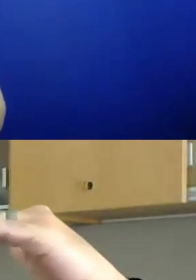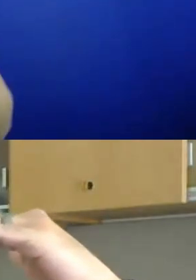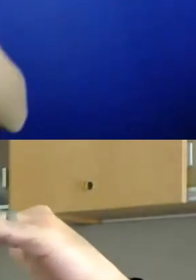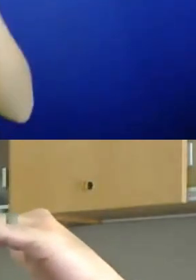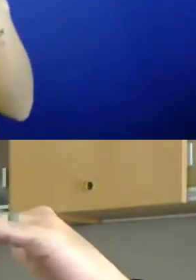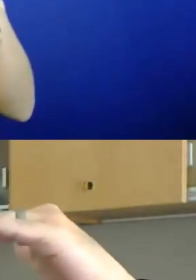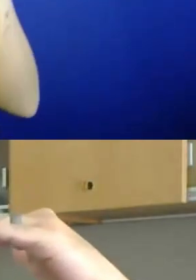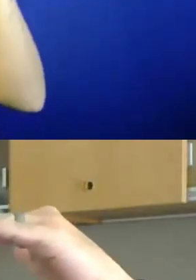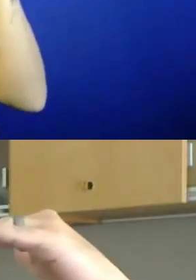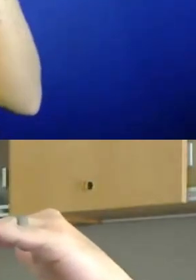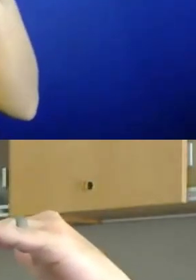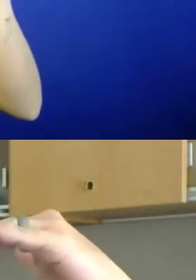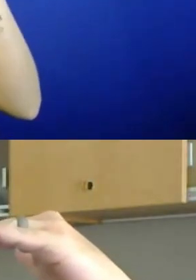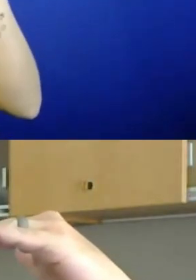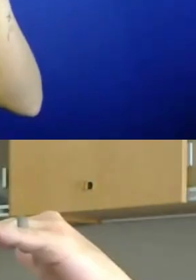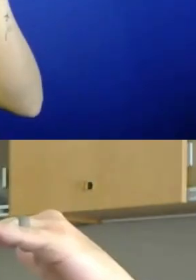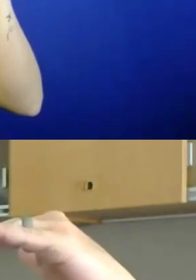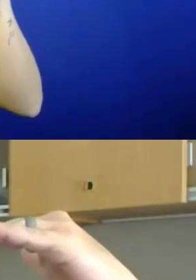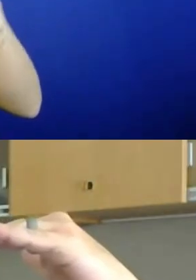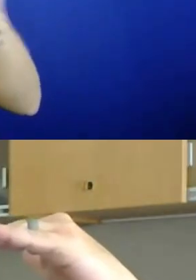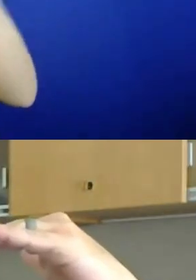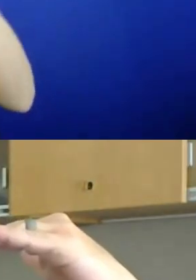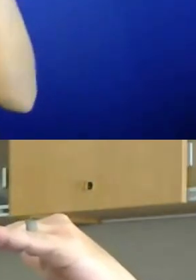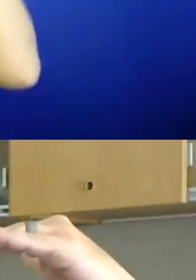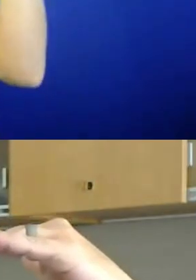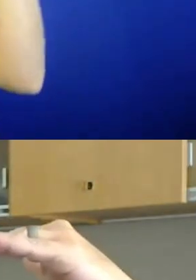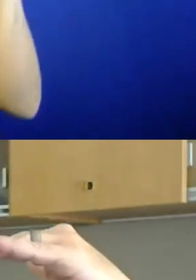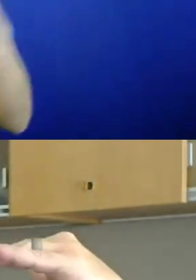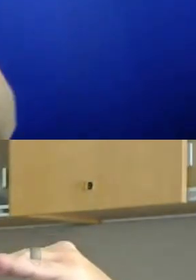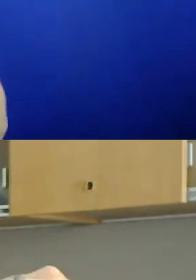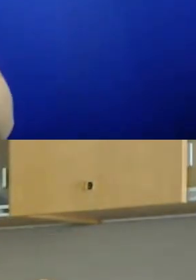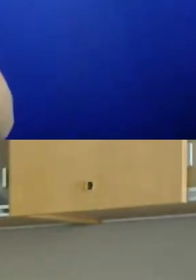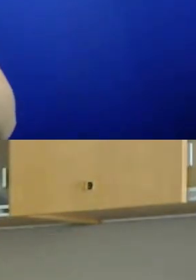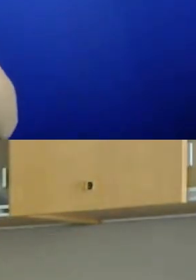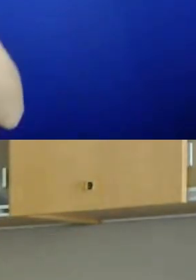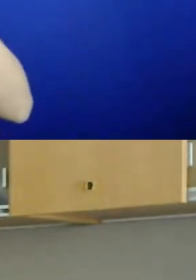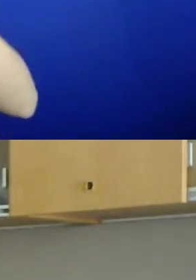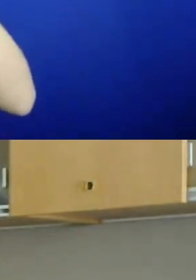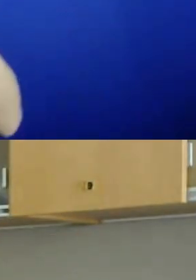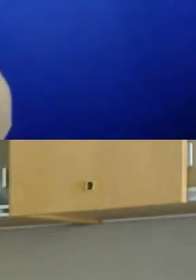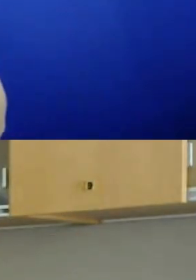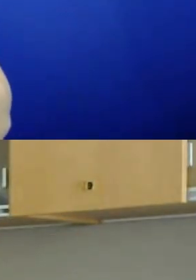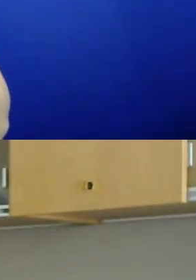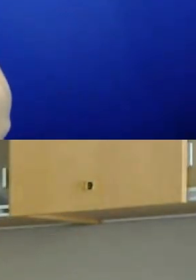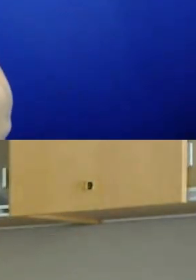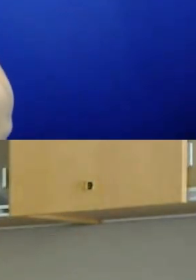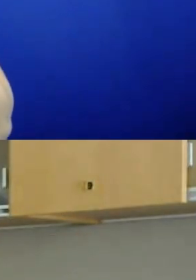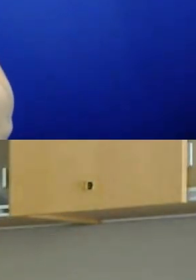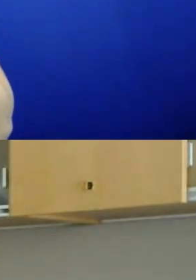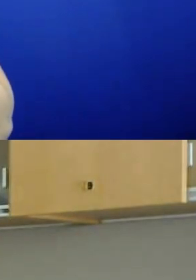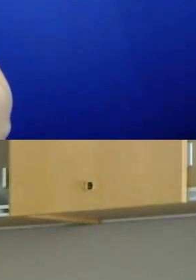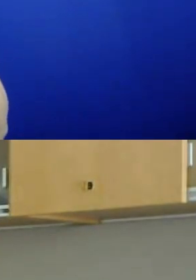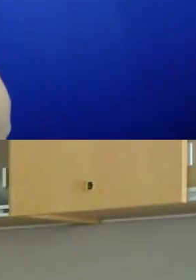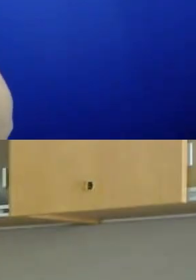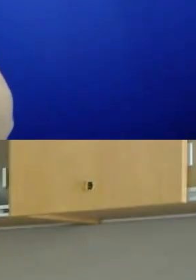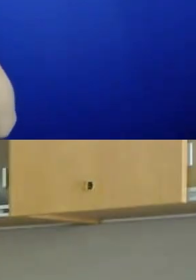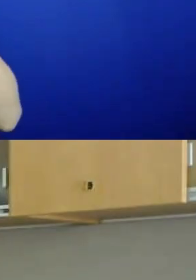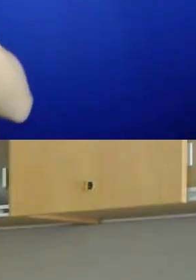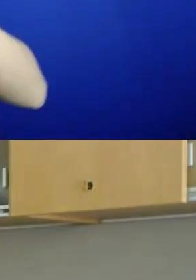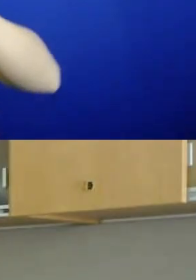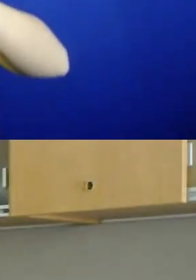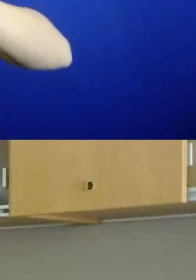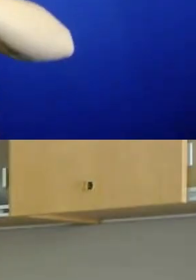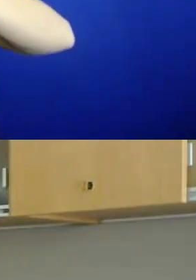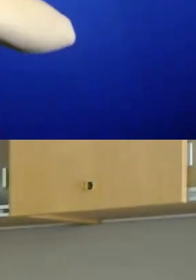Homer Simpson that I showed driving along. Okay. You want to get to a medicated area, which is somewhere right around here in this level